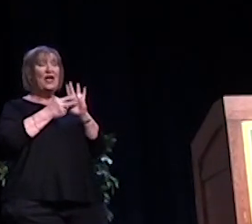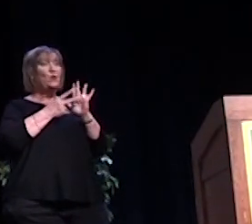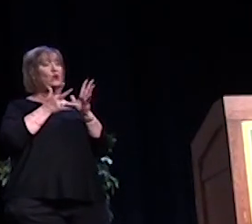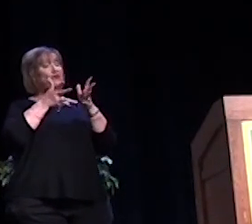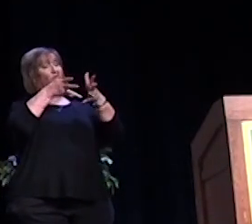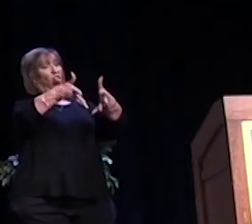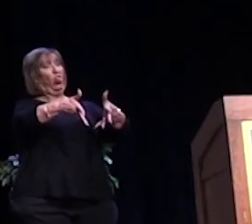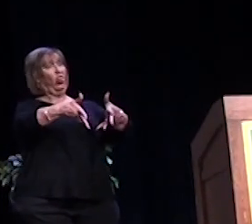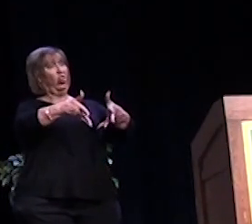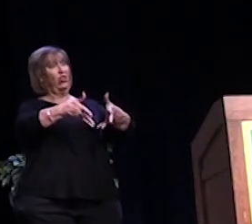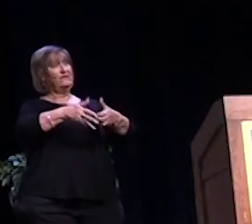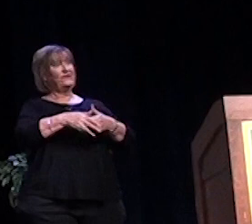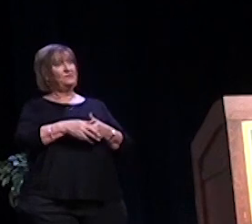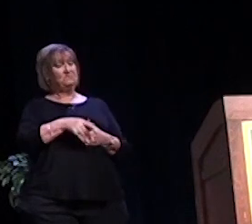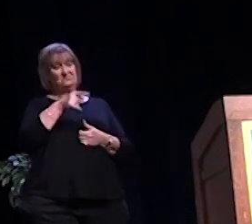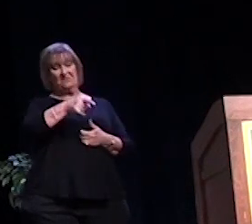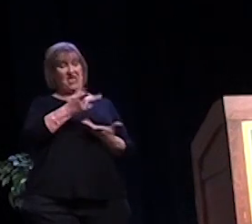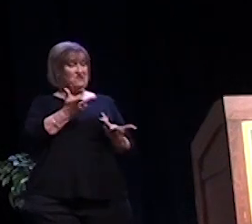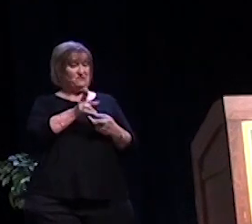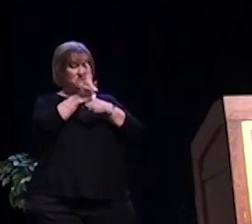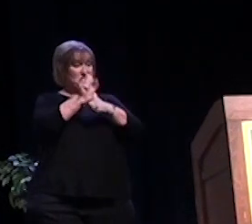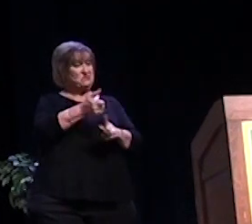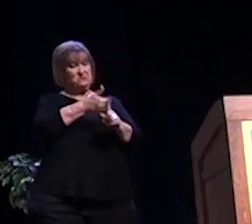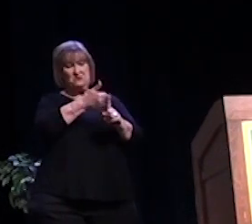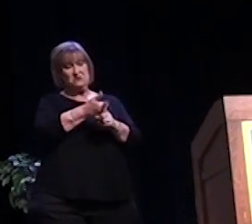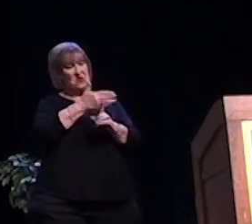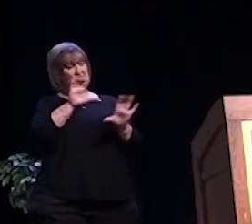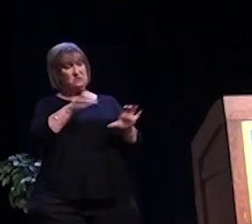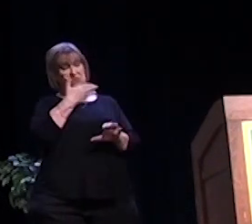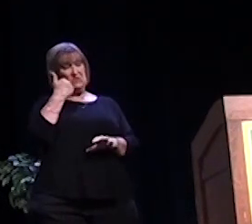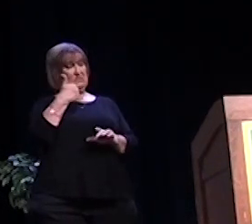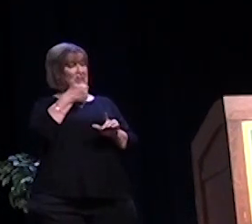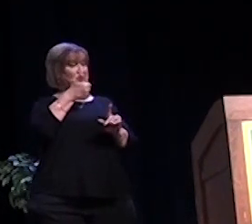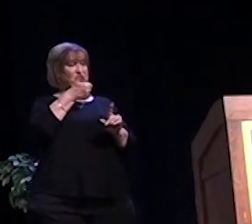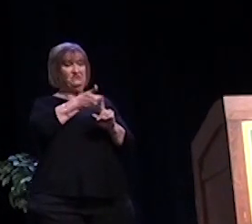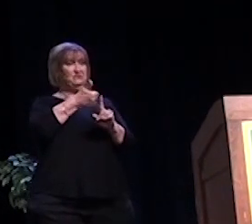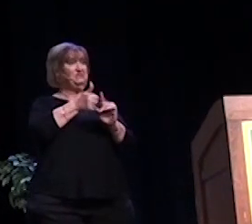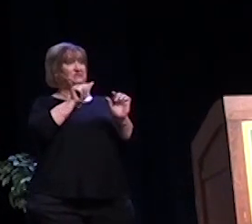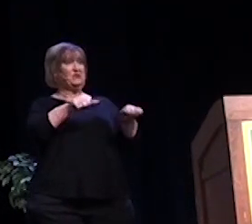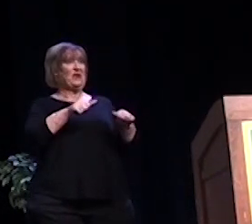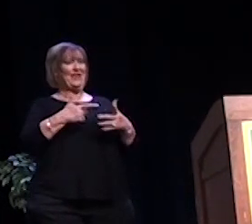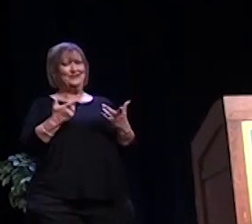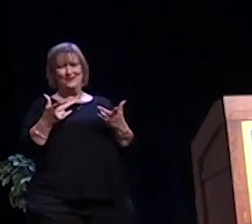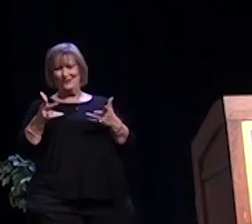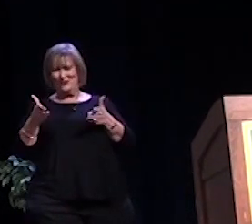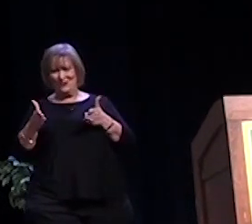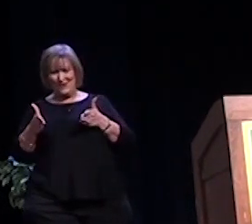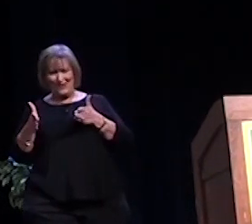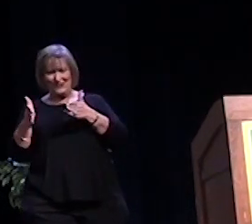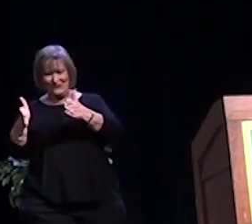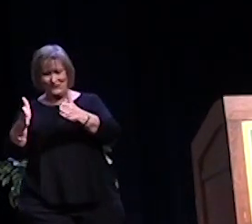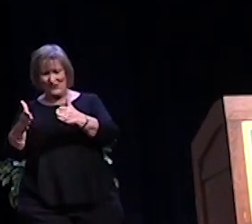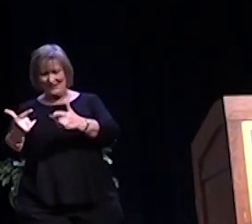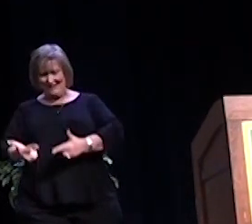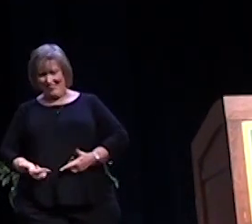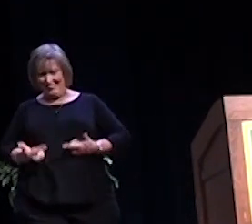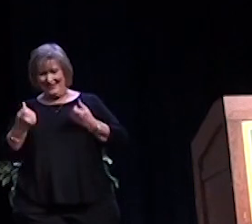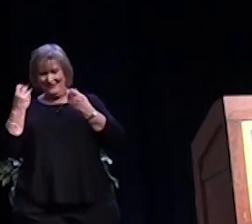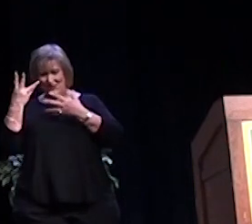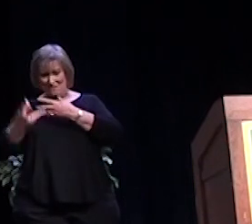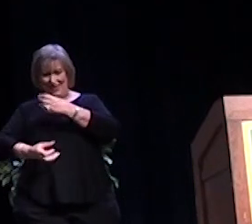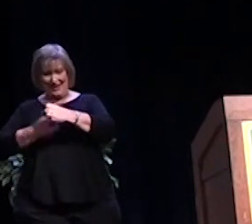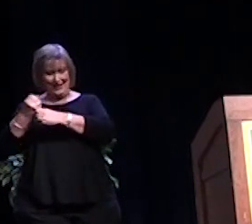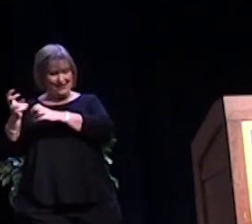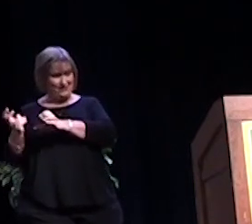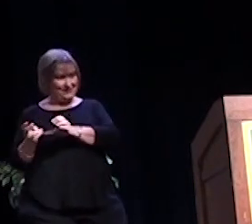unit ad to assimilate themselves to a normal life after having spent years on the street. Housing First is